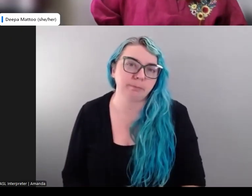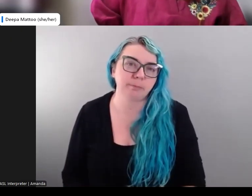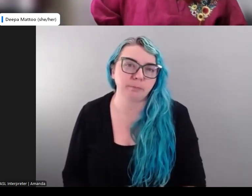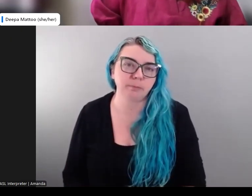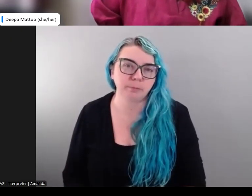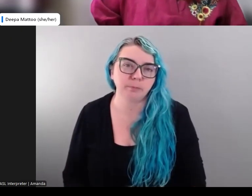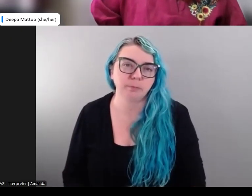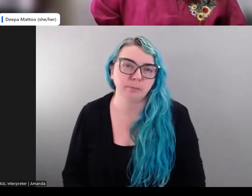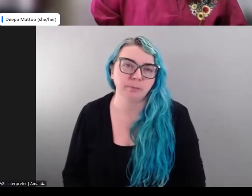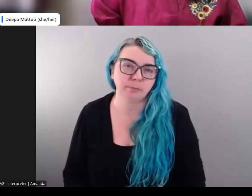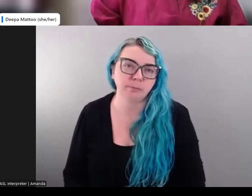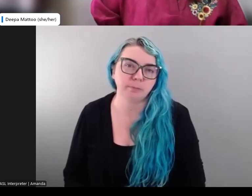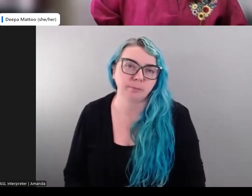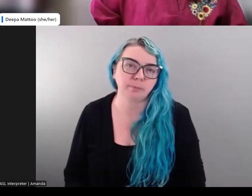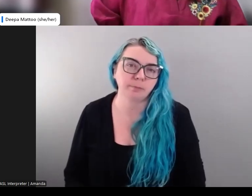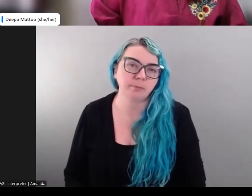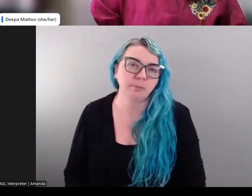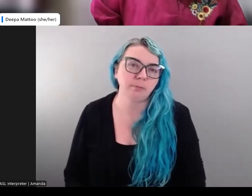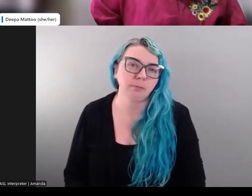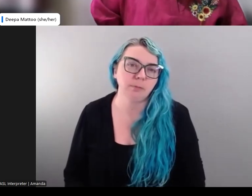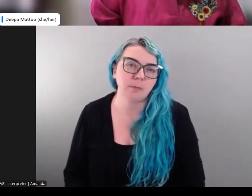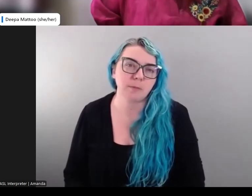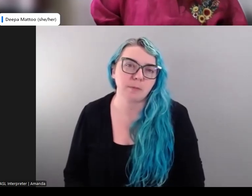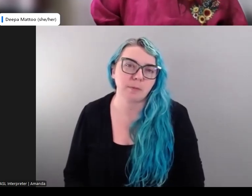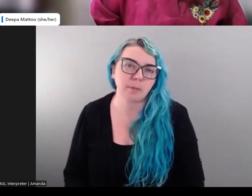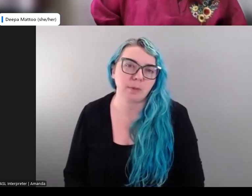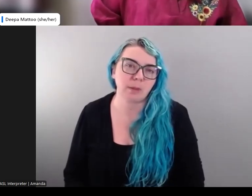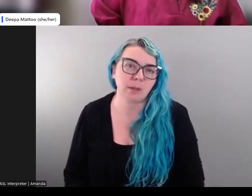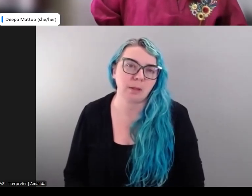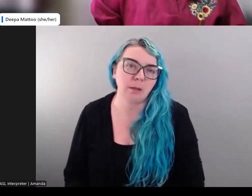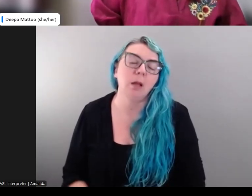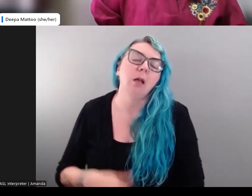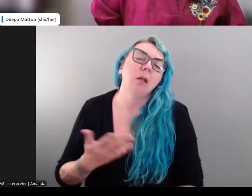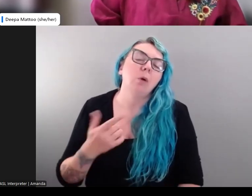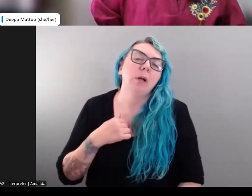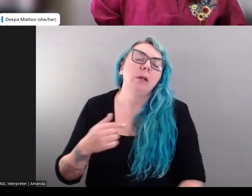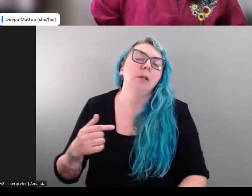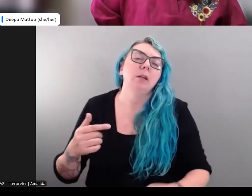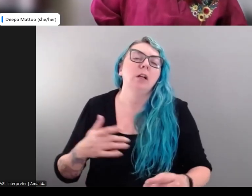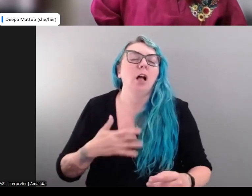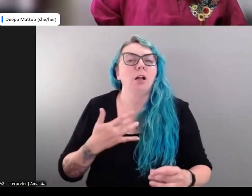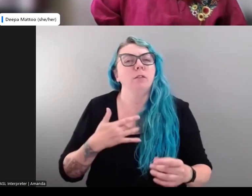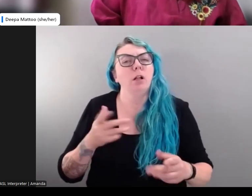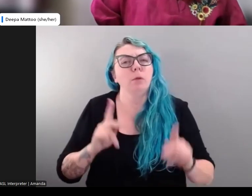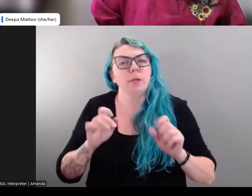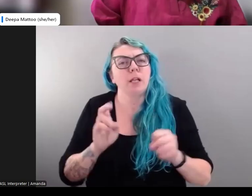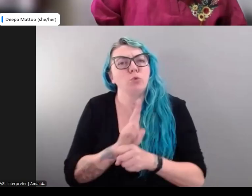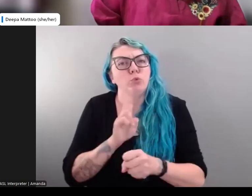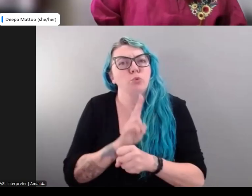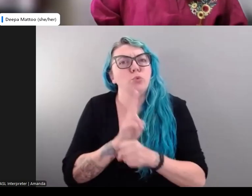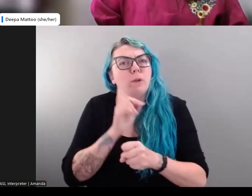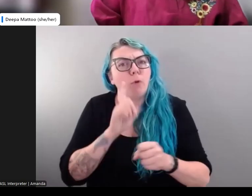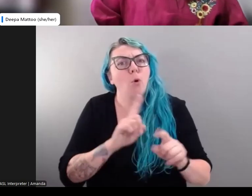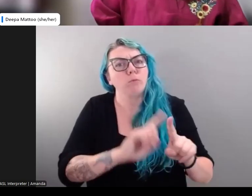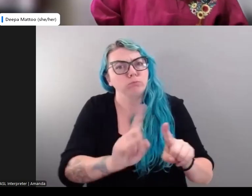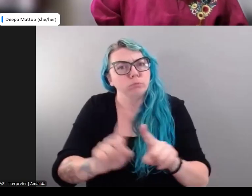we are asking you to test. And then probably again, similar to experience of human trafficking or sexual violence,